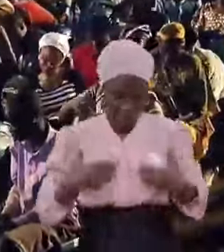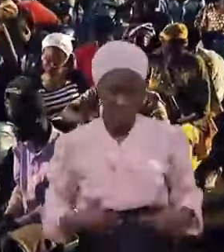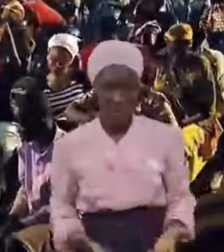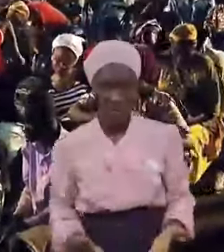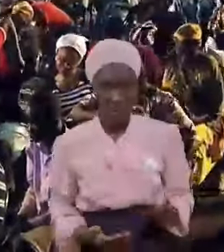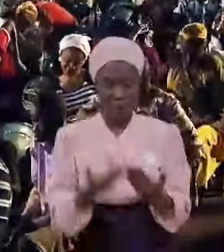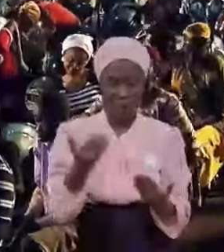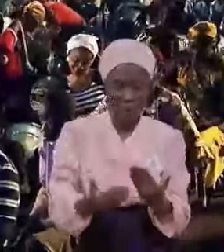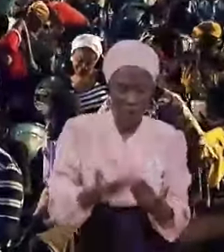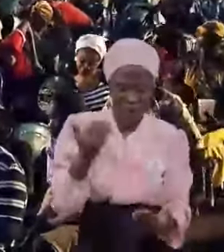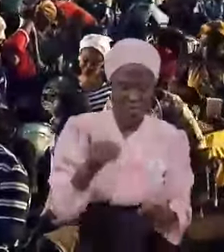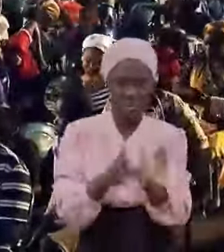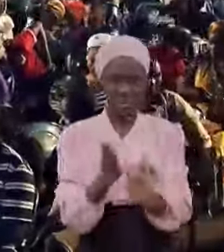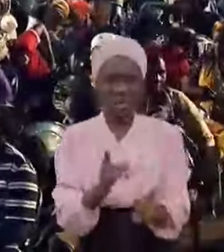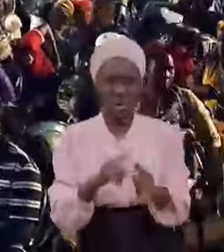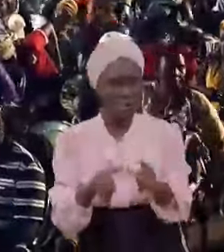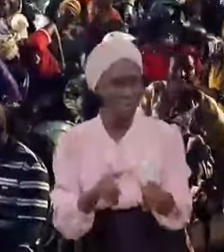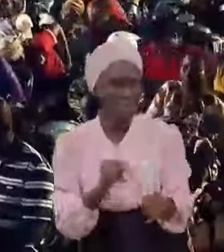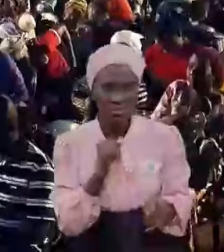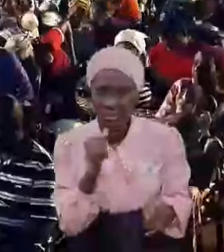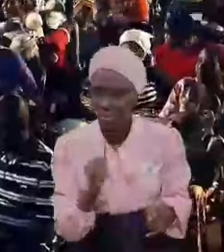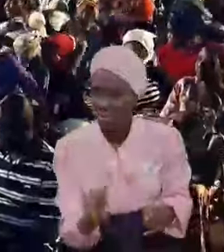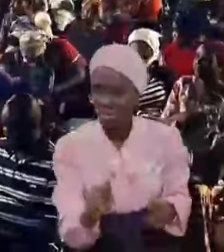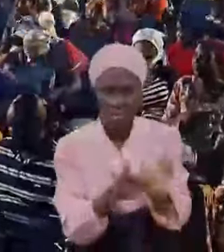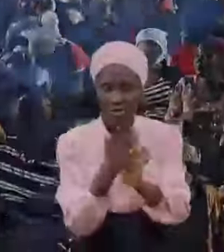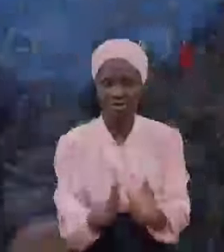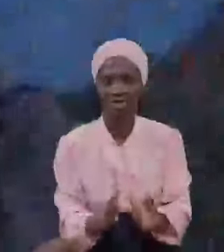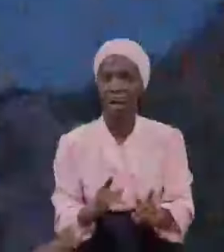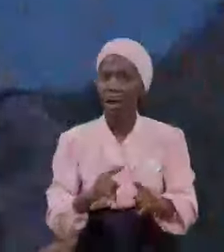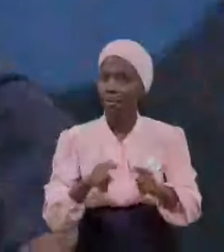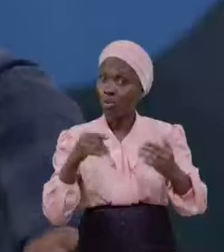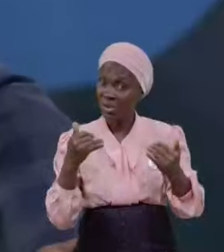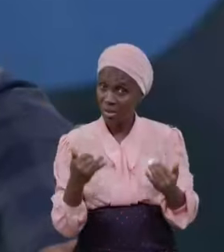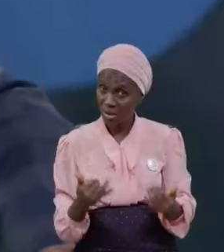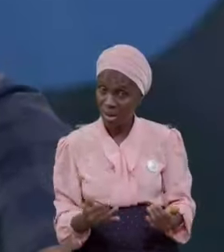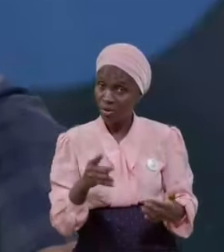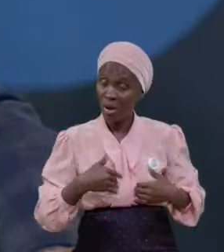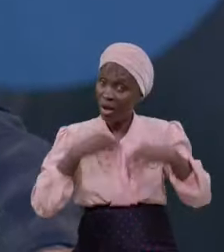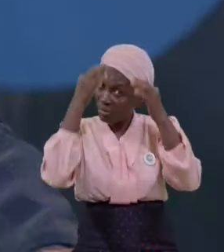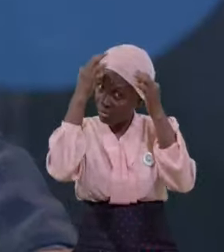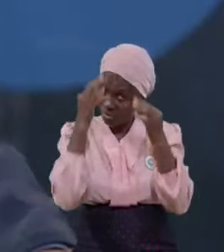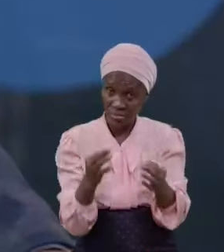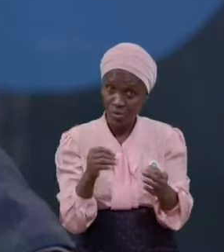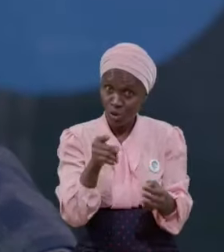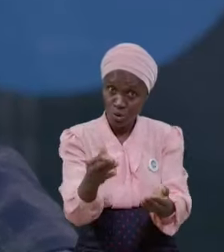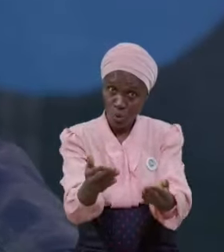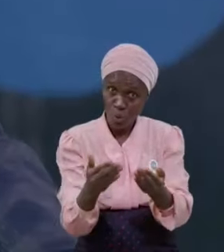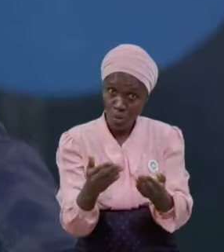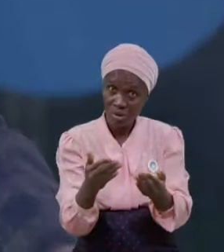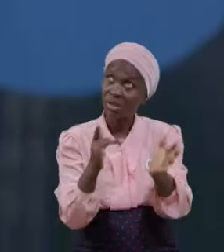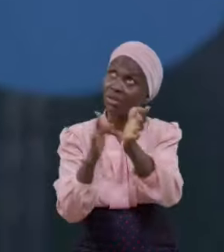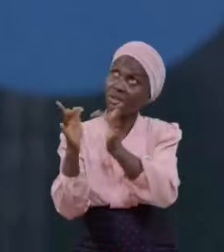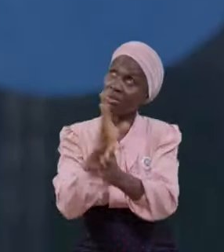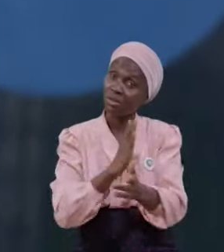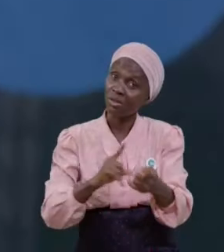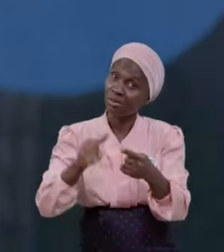you believe on the Lord Jesus Christ to forgive you, to set you free, to make a definite change